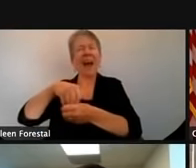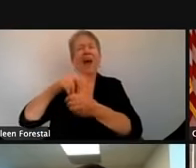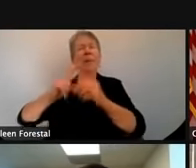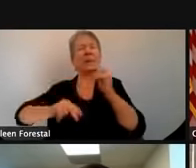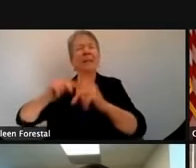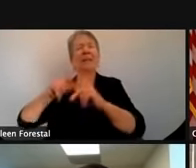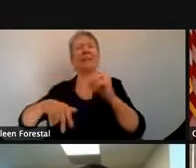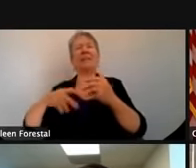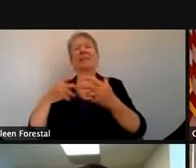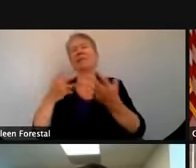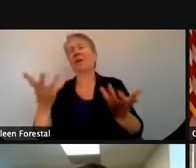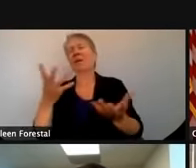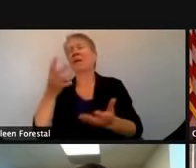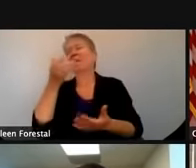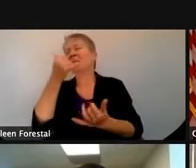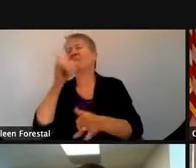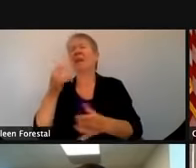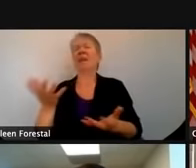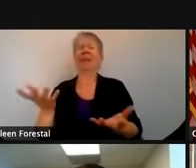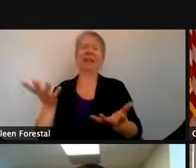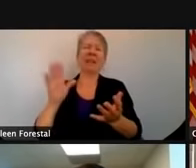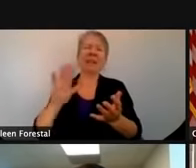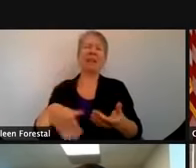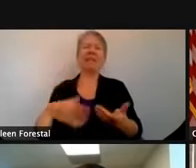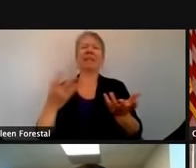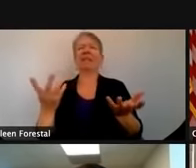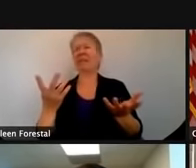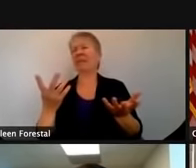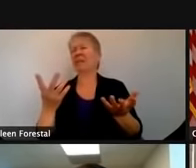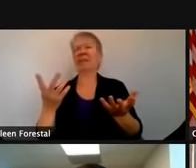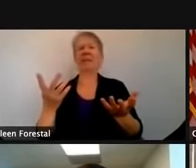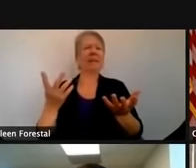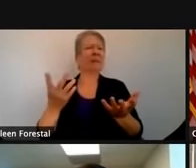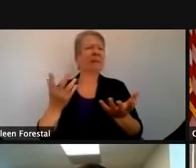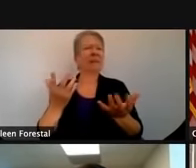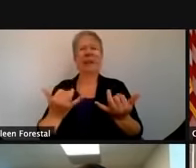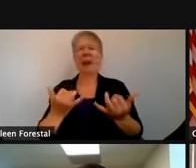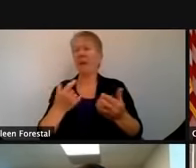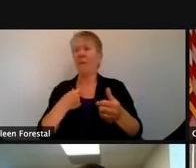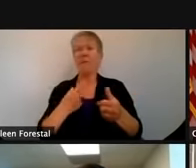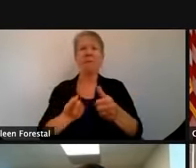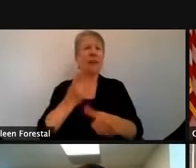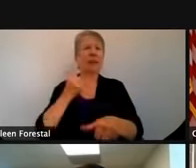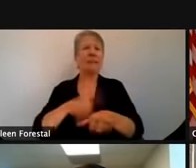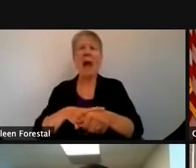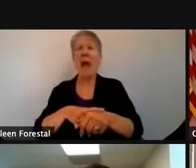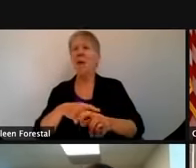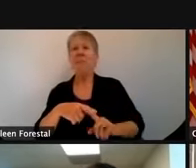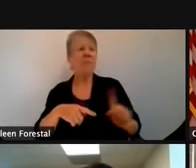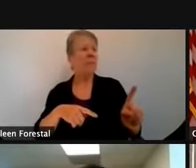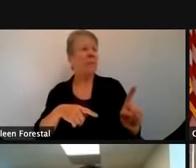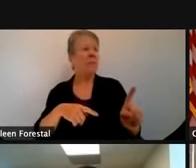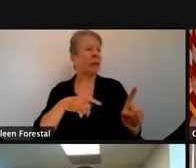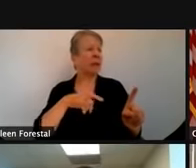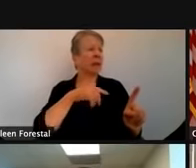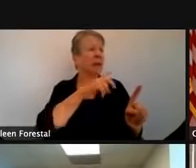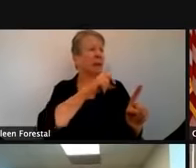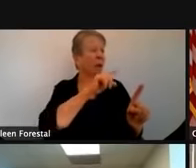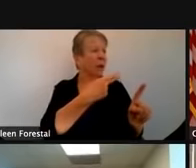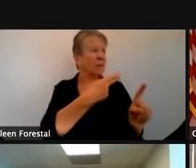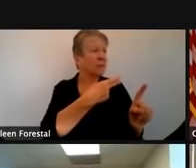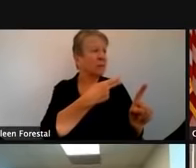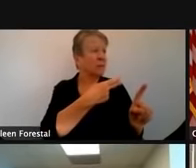always. That's the first time we've ever gone out of order. I hope Judy will speak to me again, not